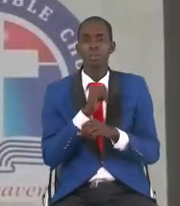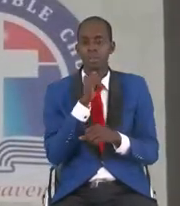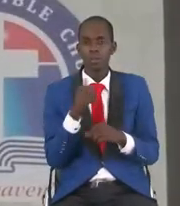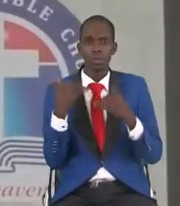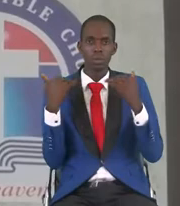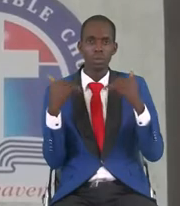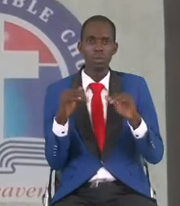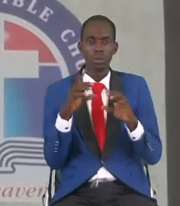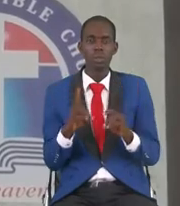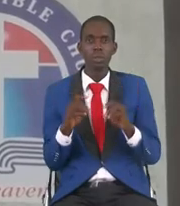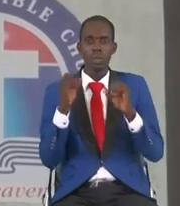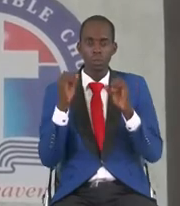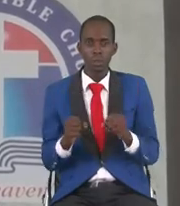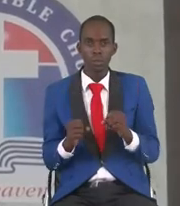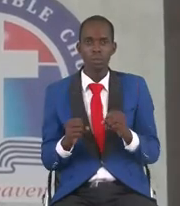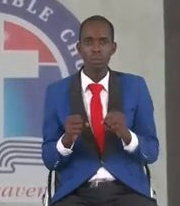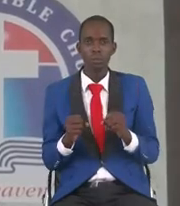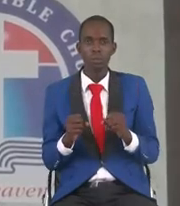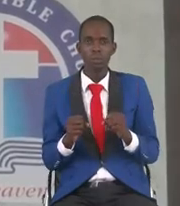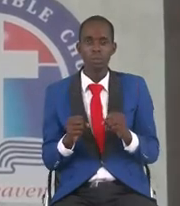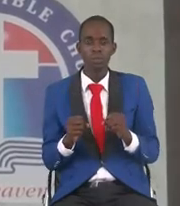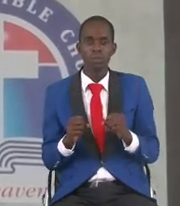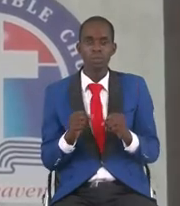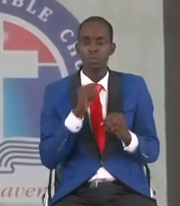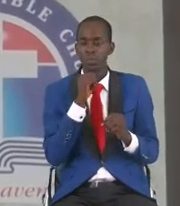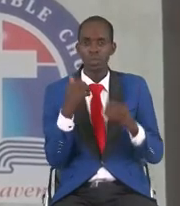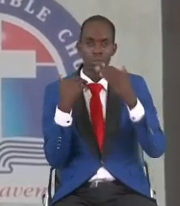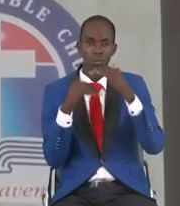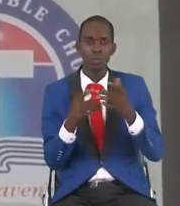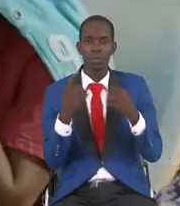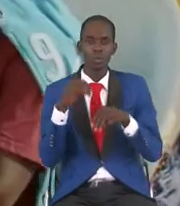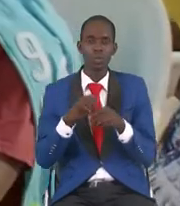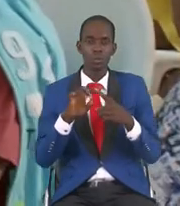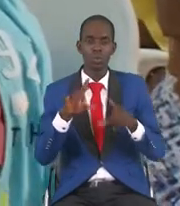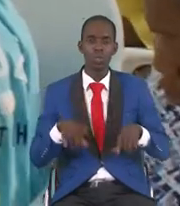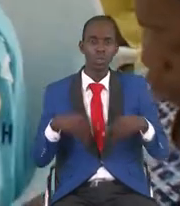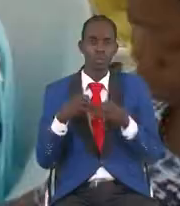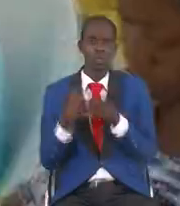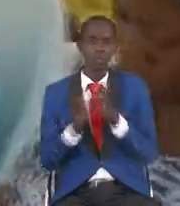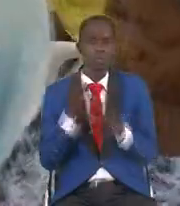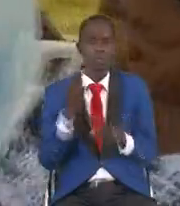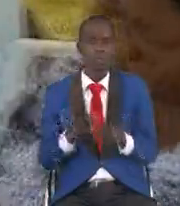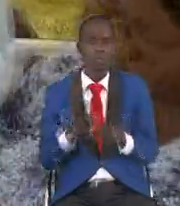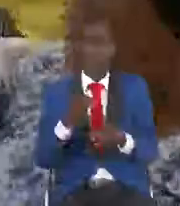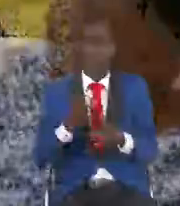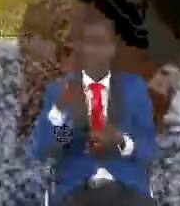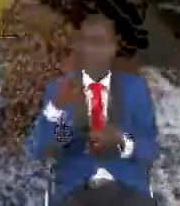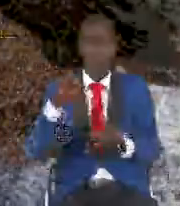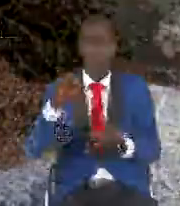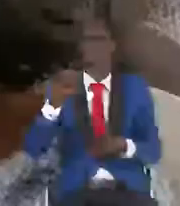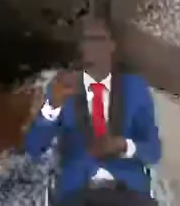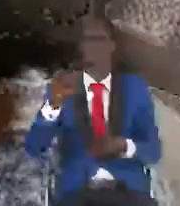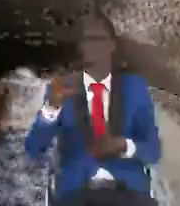power even will come into your life in Jesus' name. Isaiah chapter